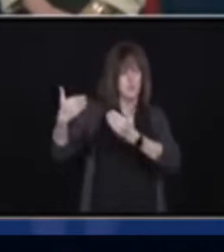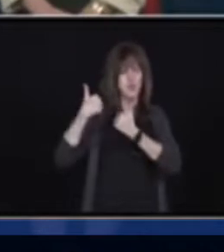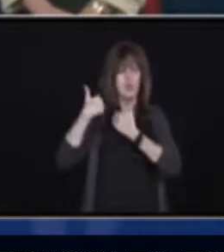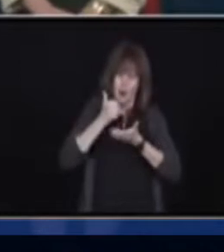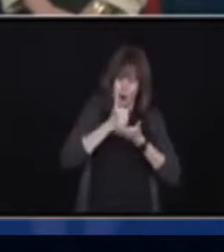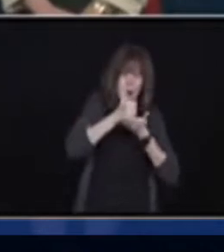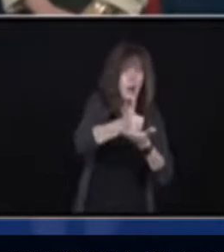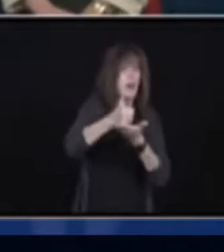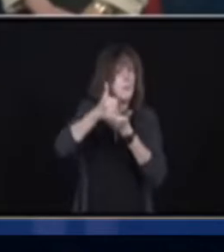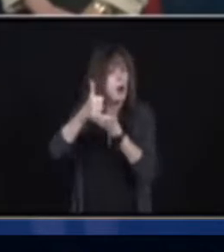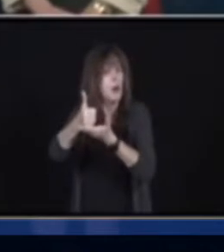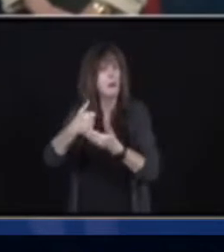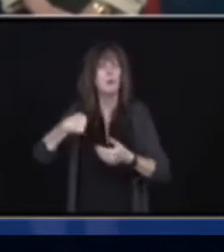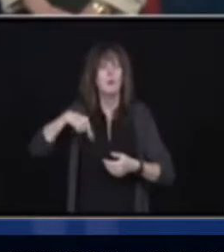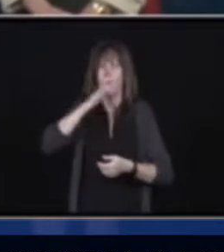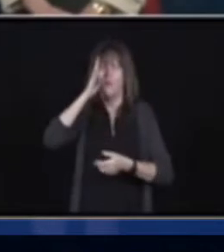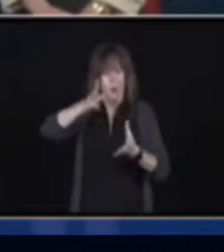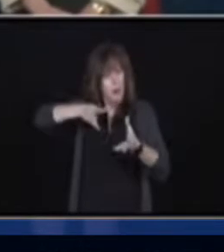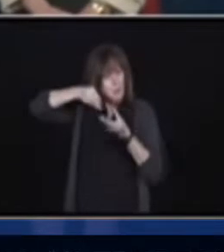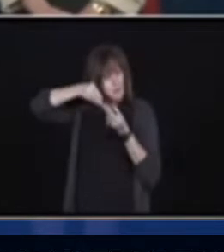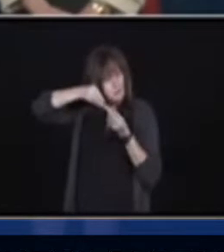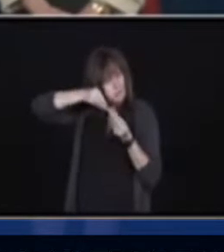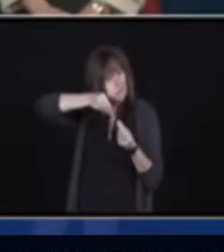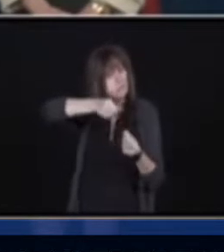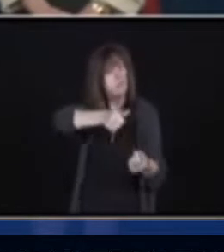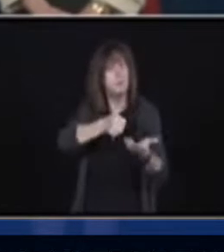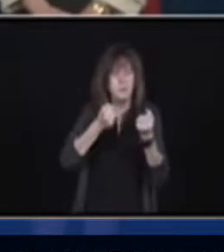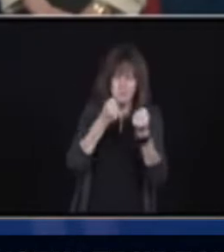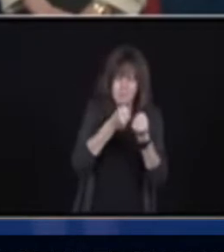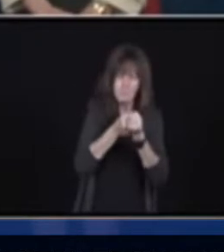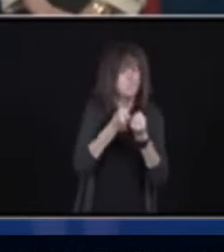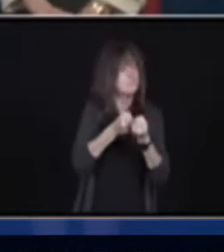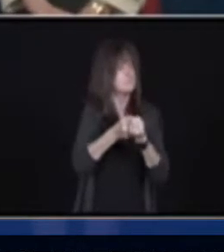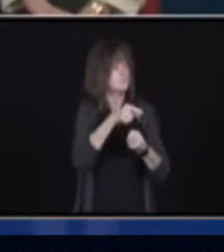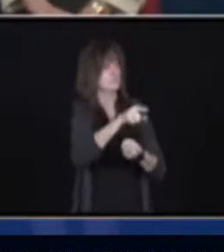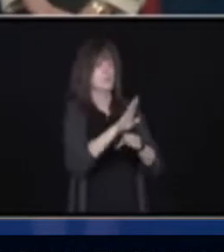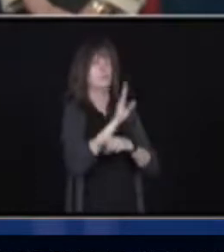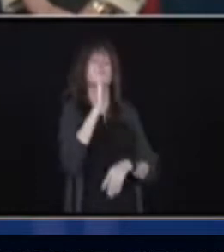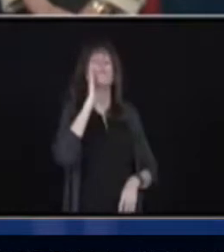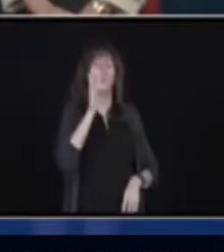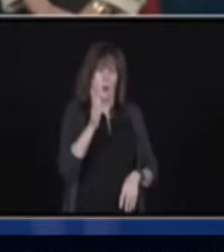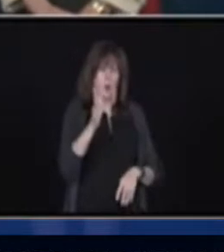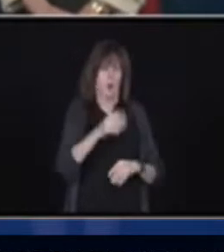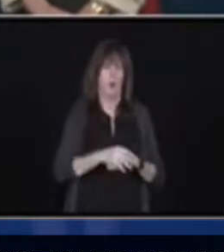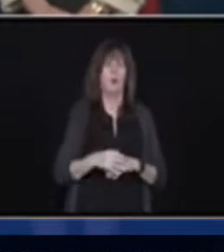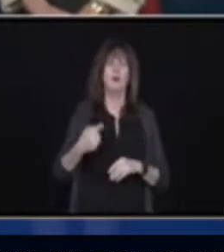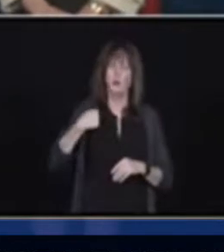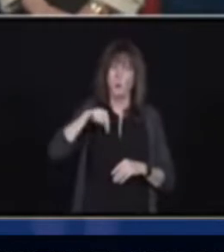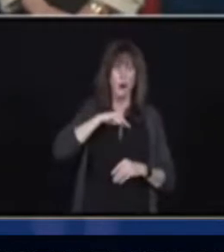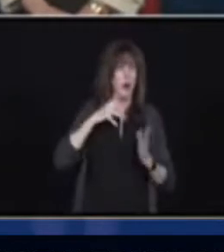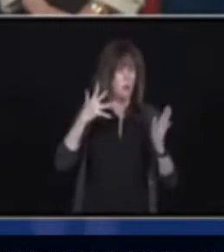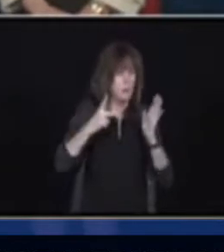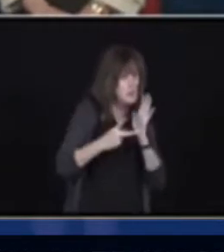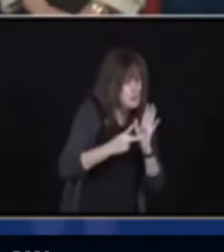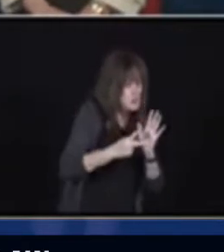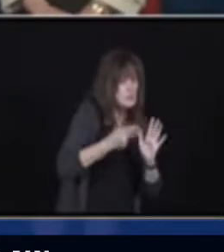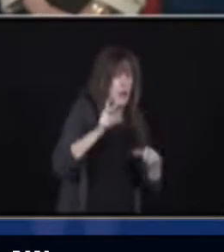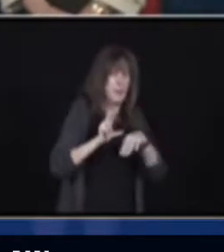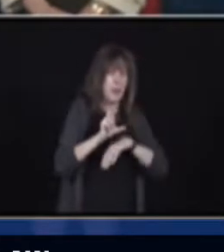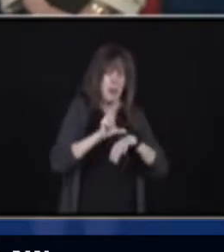expense to support these businesses. Today, we're doubling our supports for business impacted by